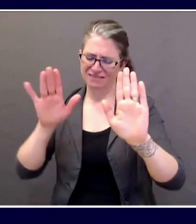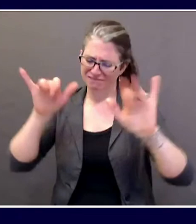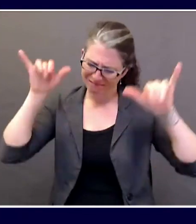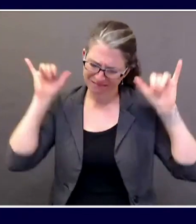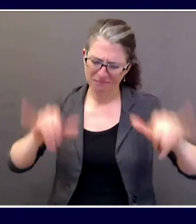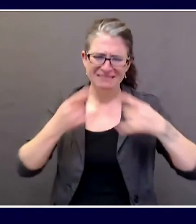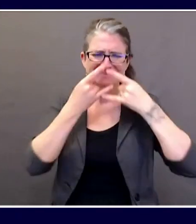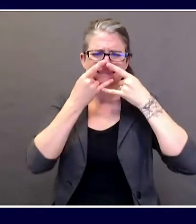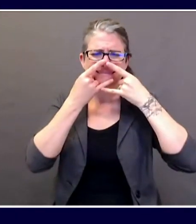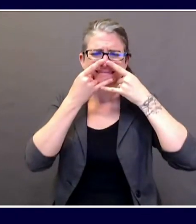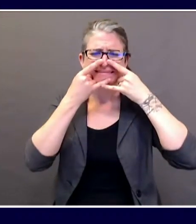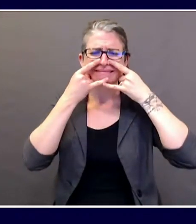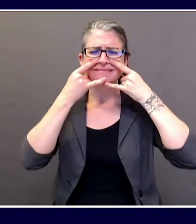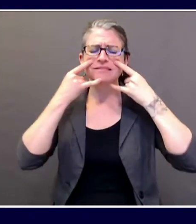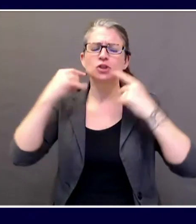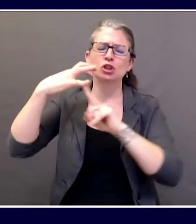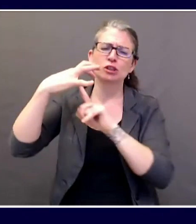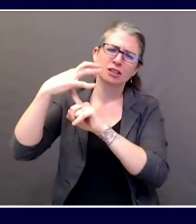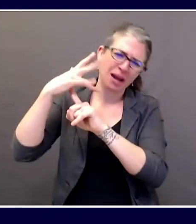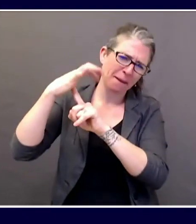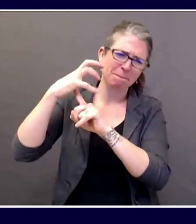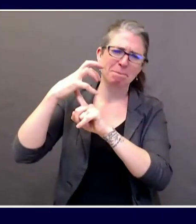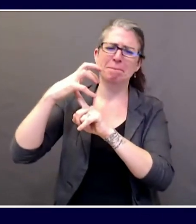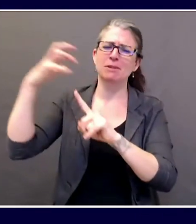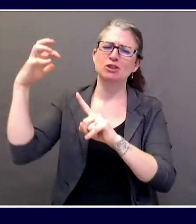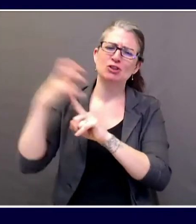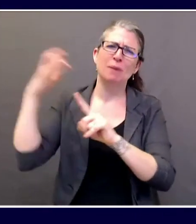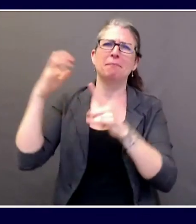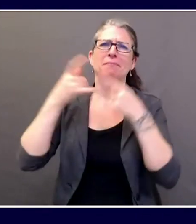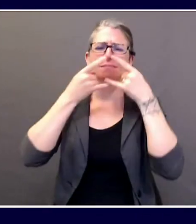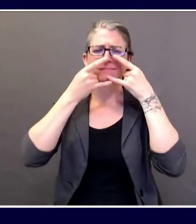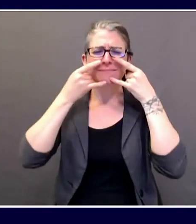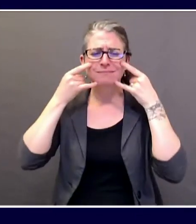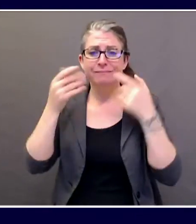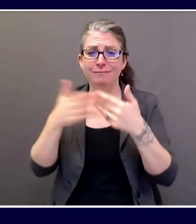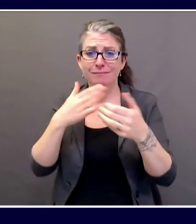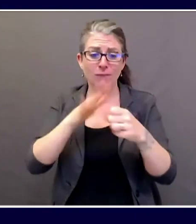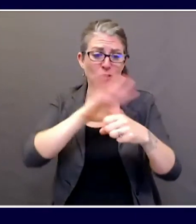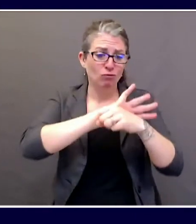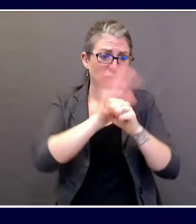as well as they do against the non-variants. What's